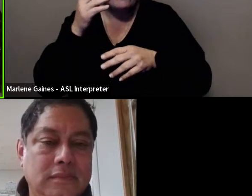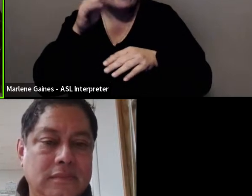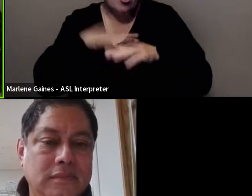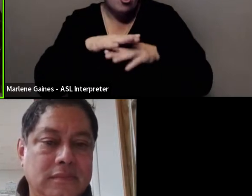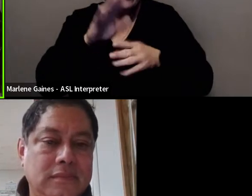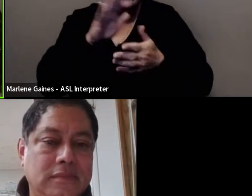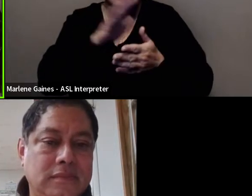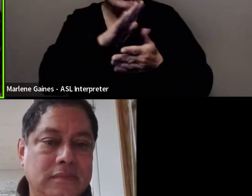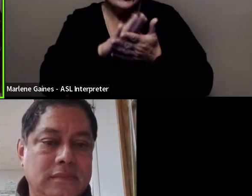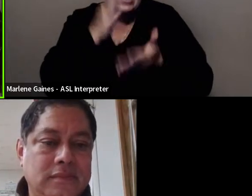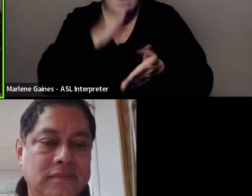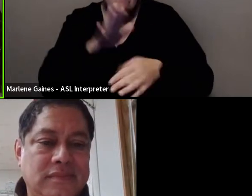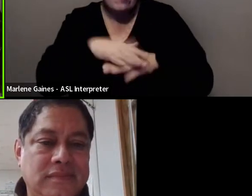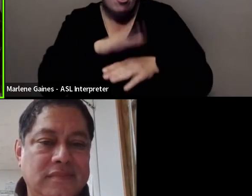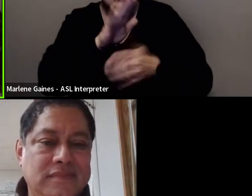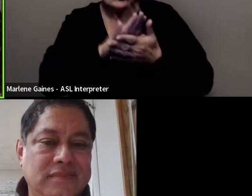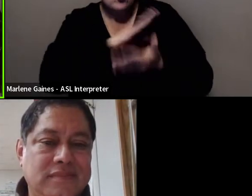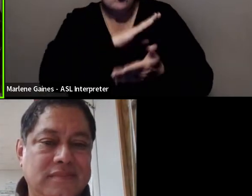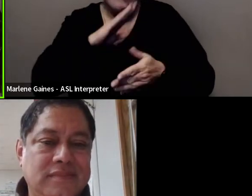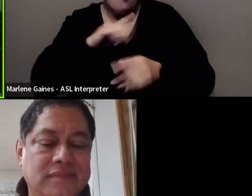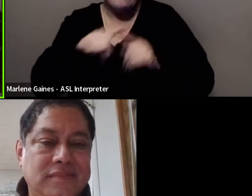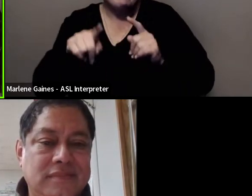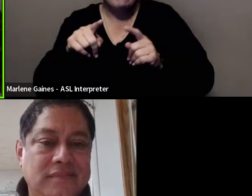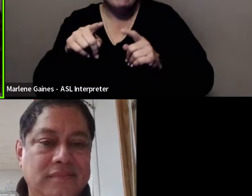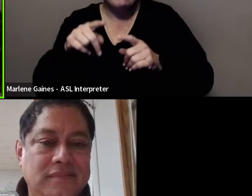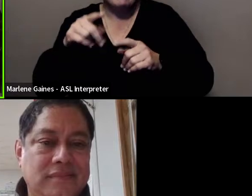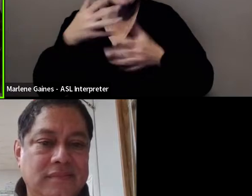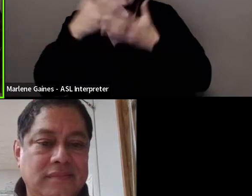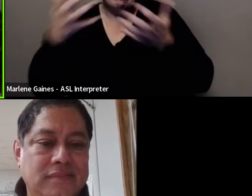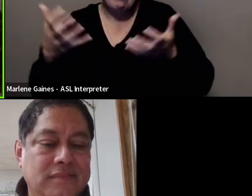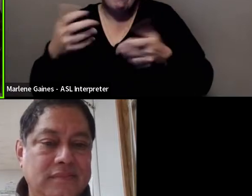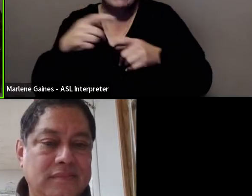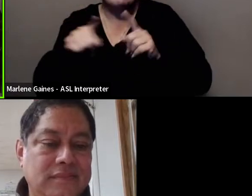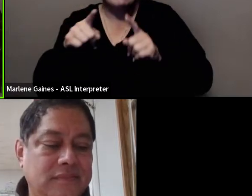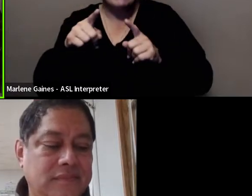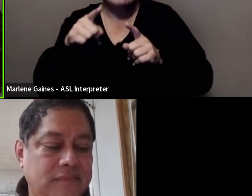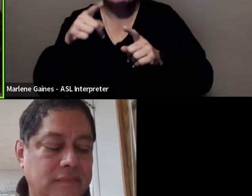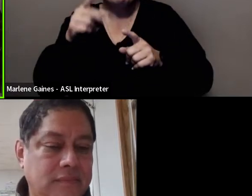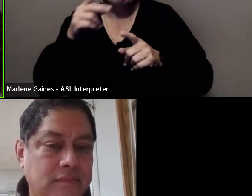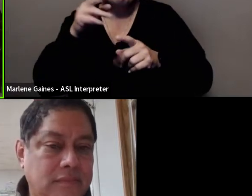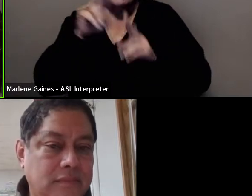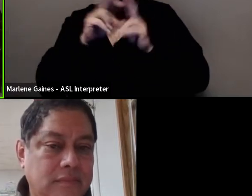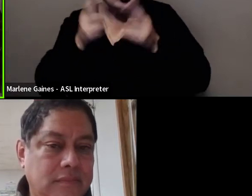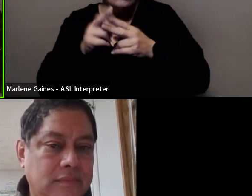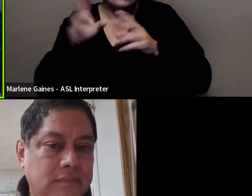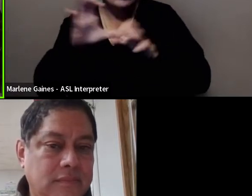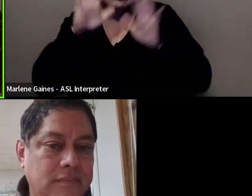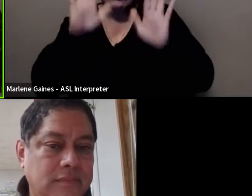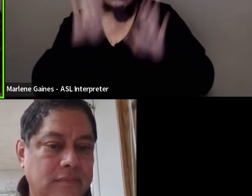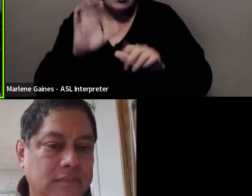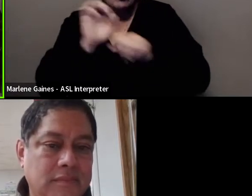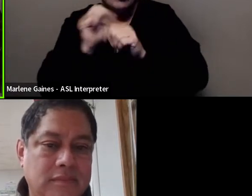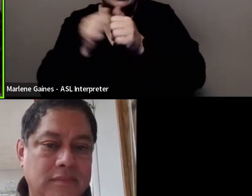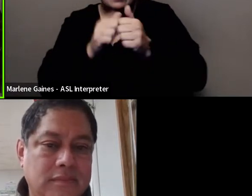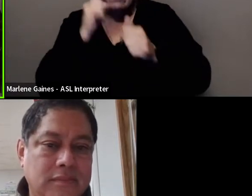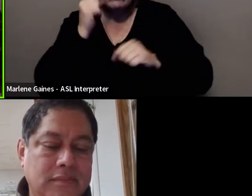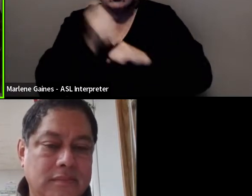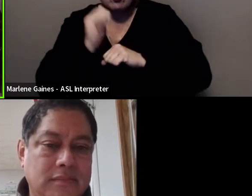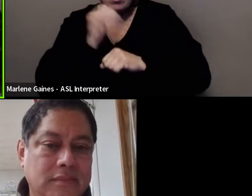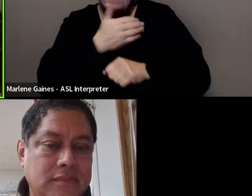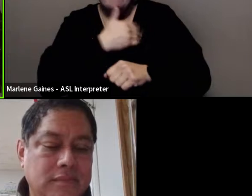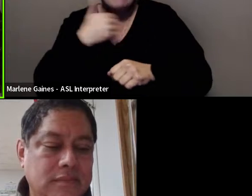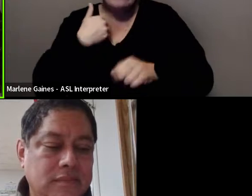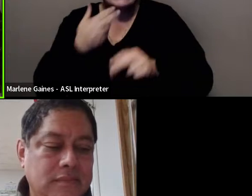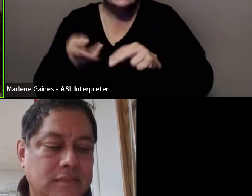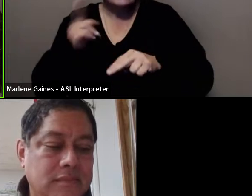But thank you for doing so. So I guess about the union, we're doing great. We've been working together to support our members, increasing